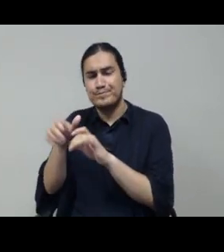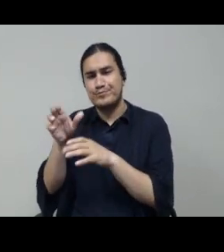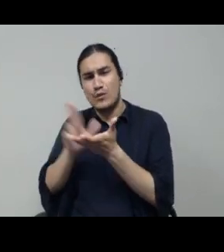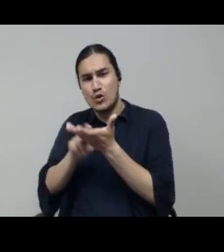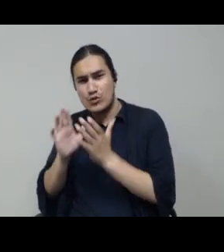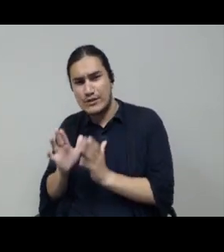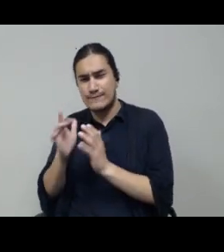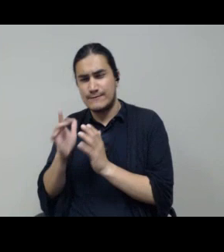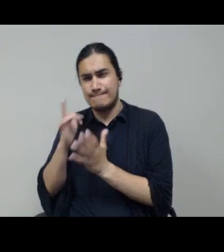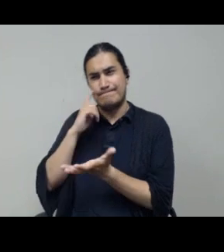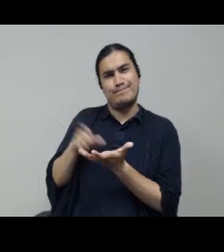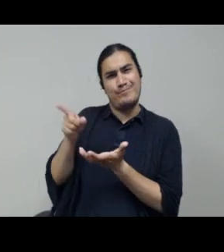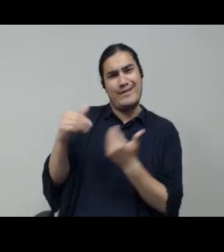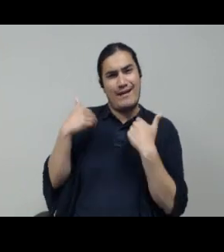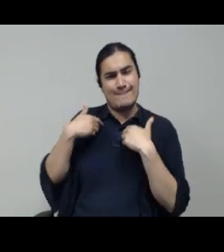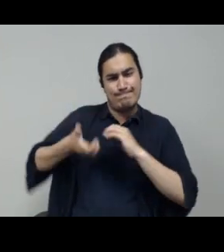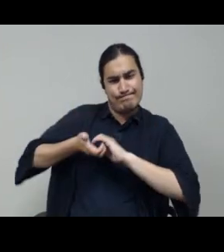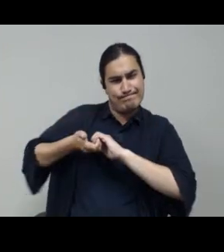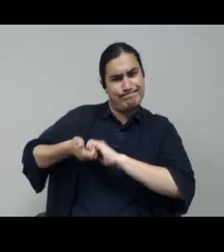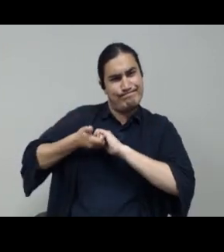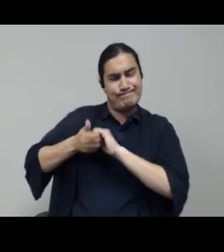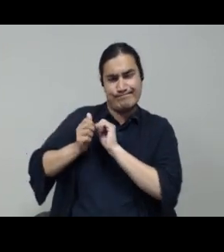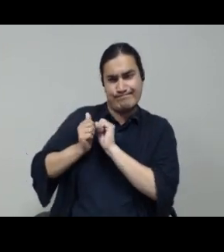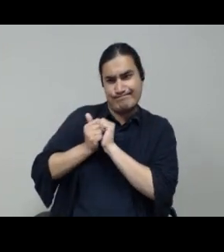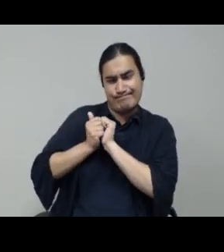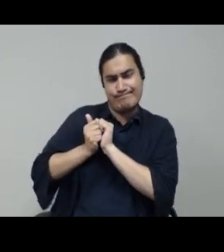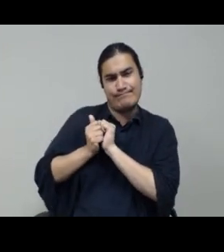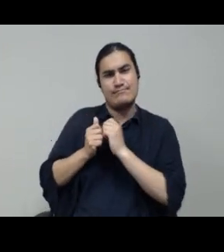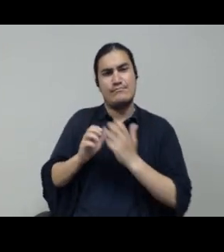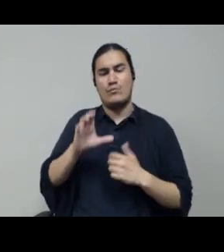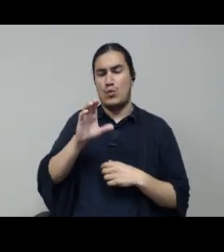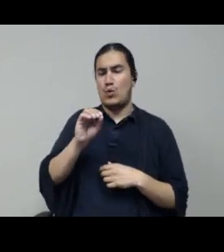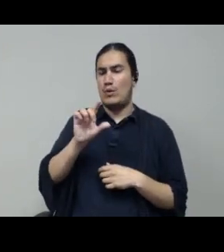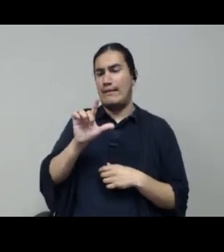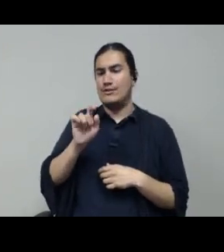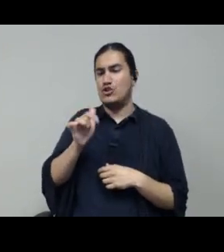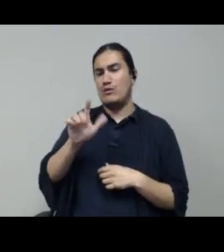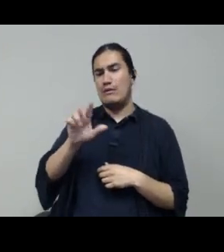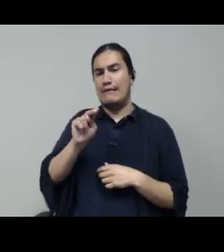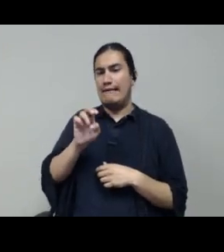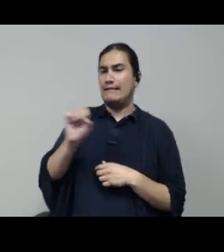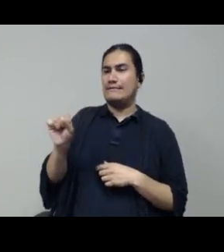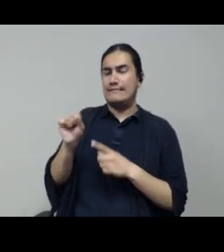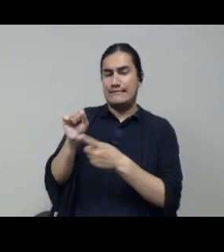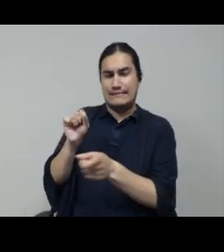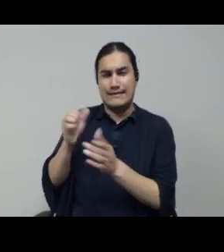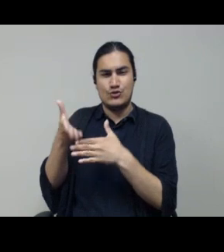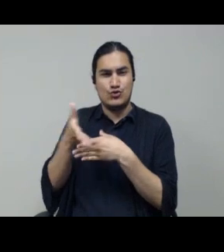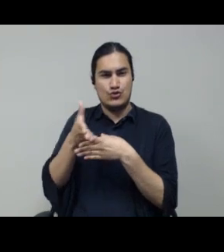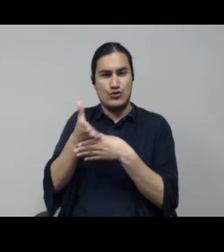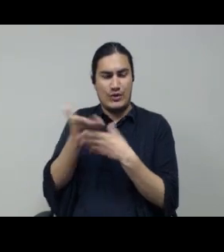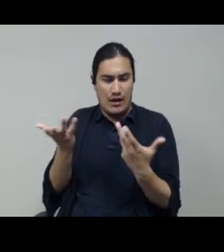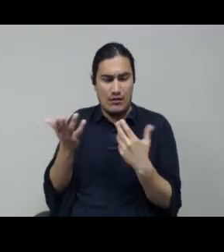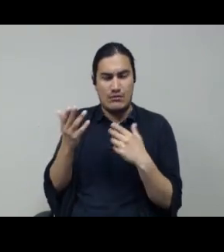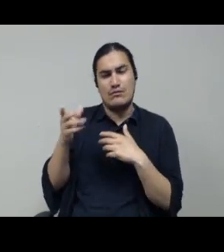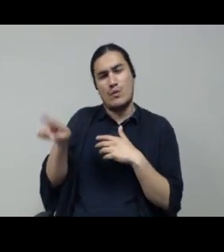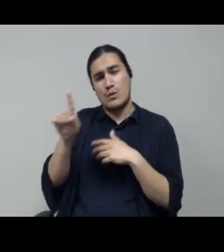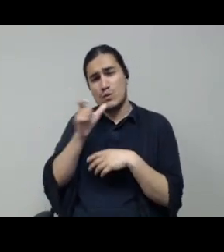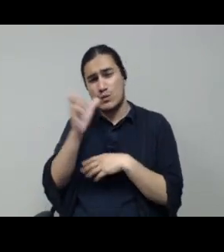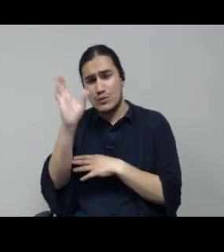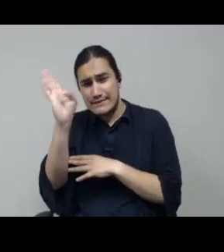a collegialness, if that's a word, but that was shared by those that spoke at the